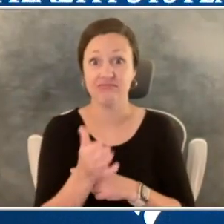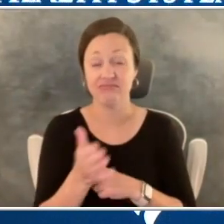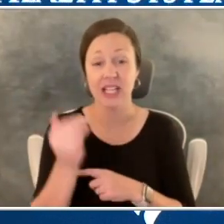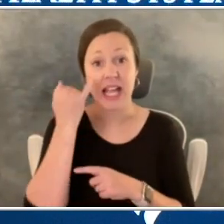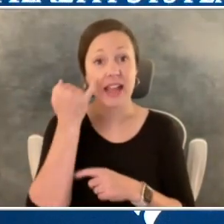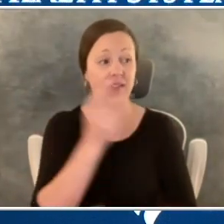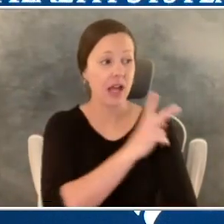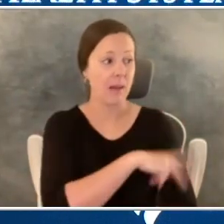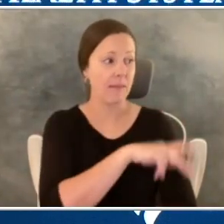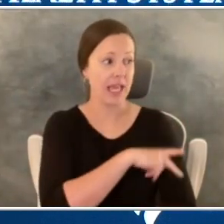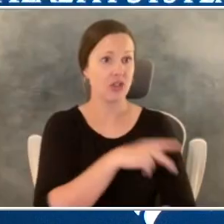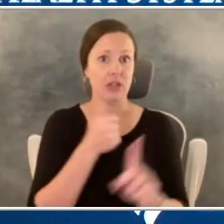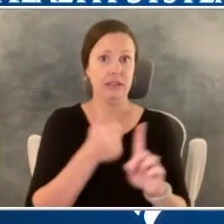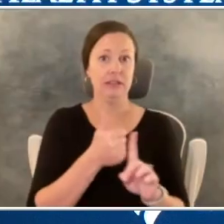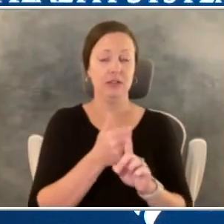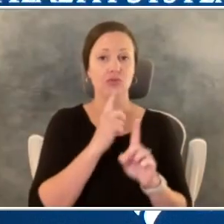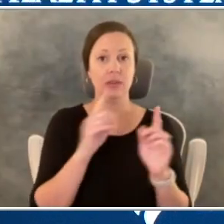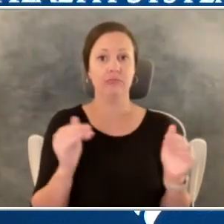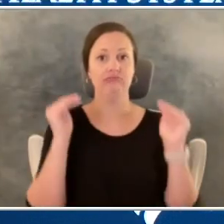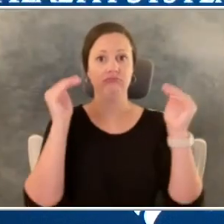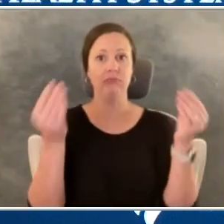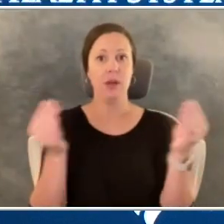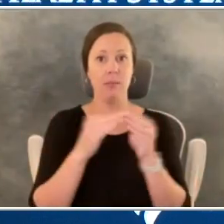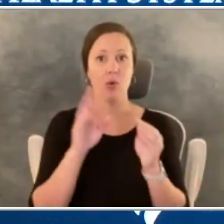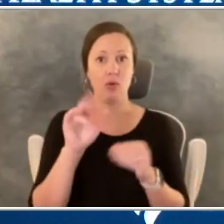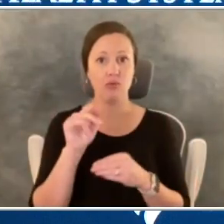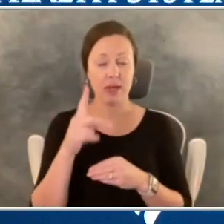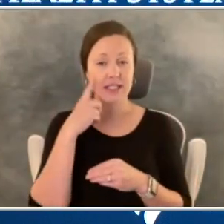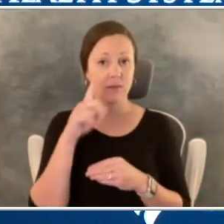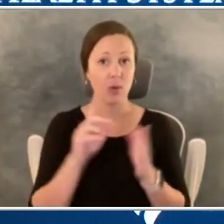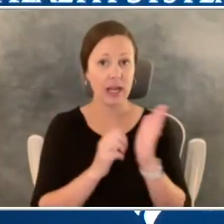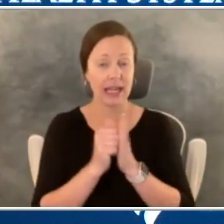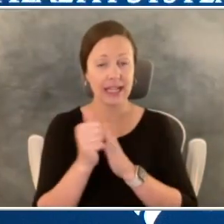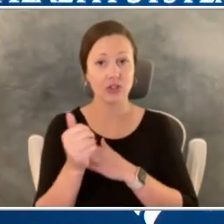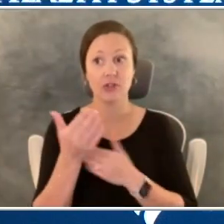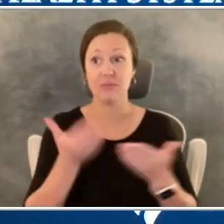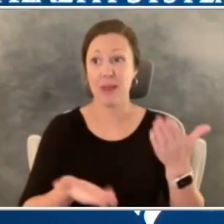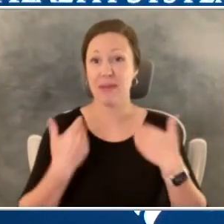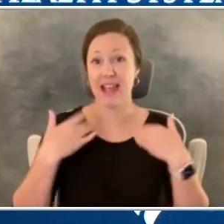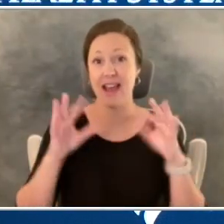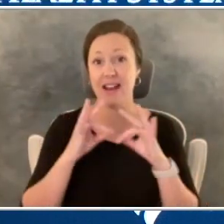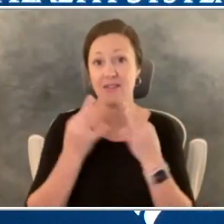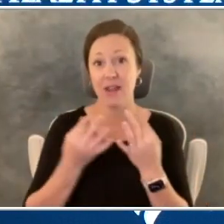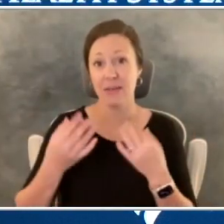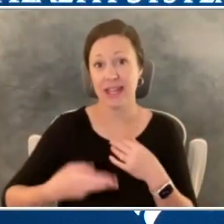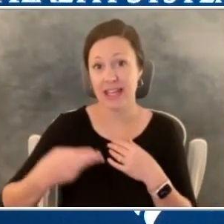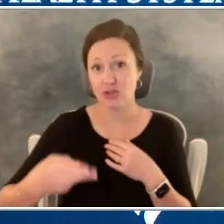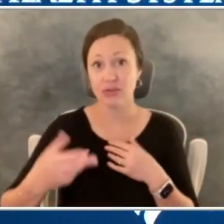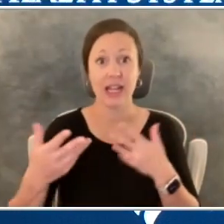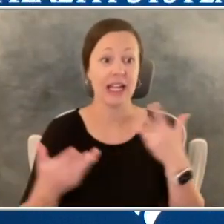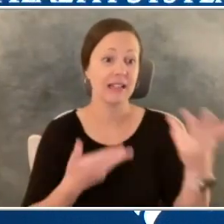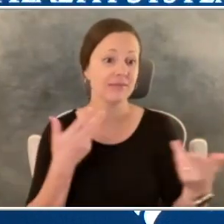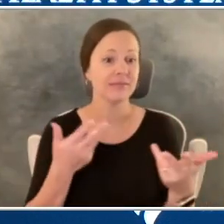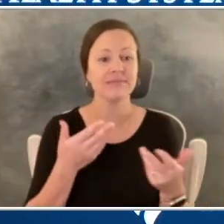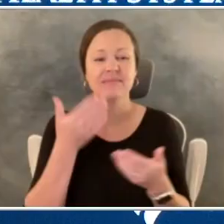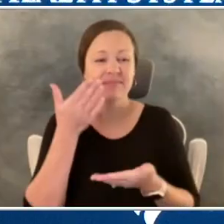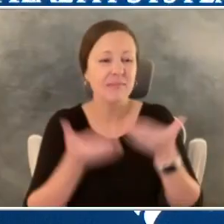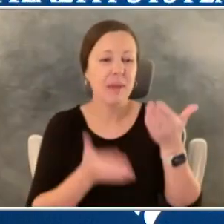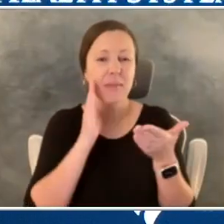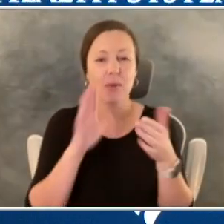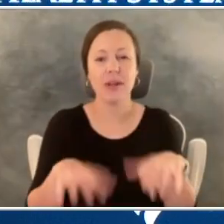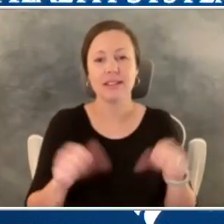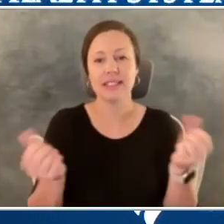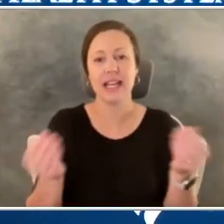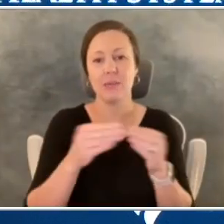high risk for skin cancer or has had a family history of skin cancer, the physician may take more time, 30 minutes,